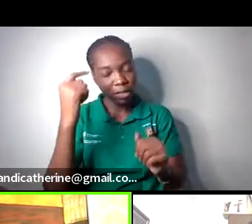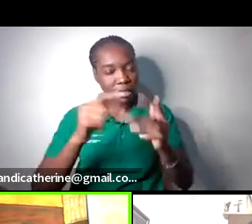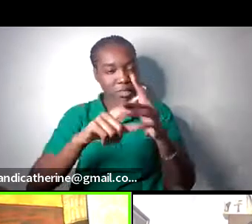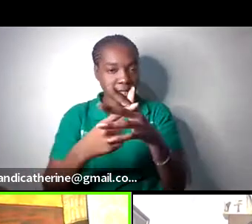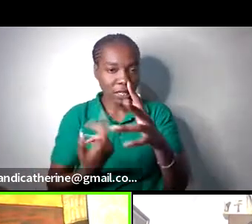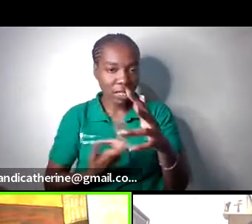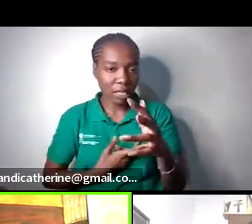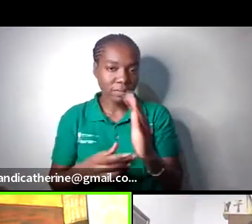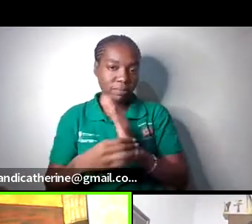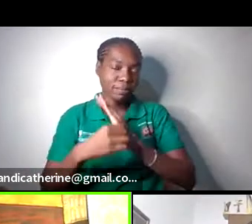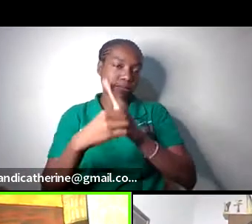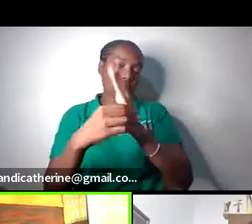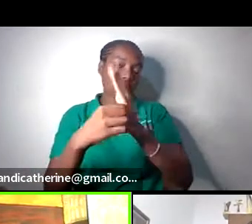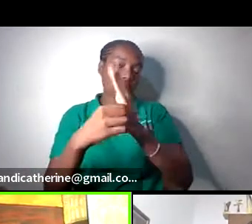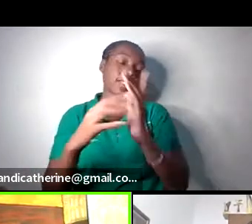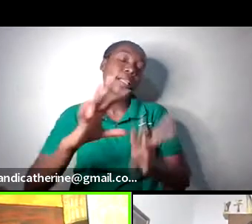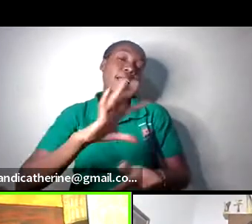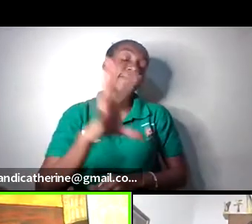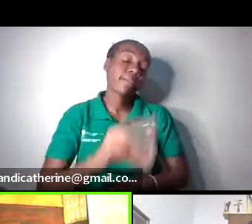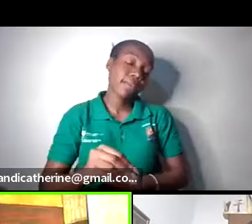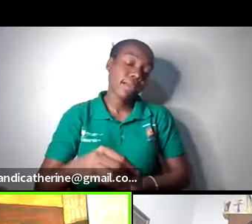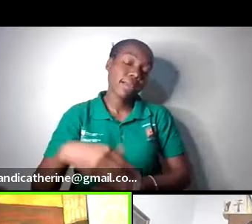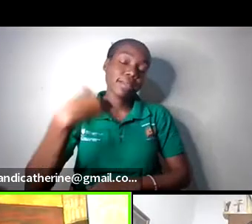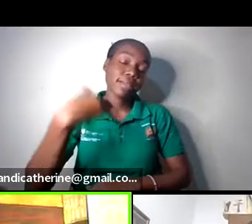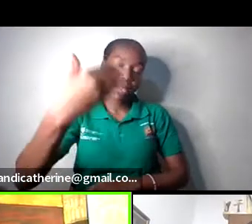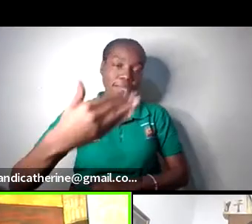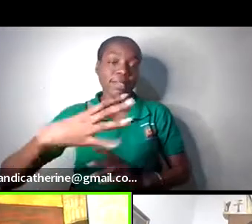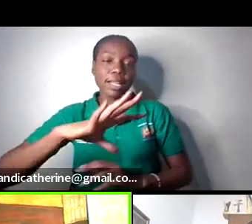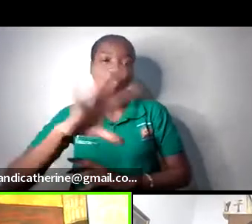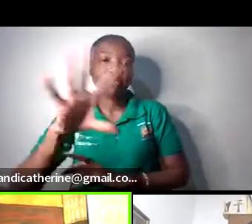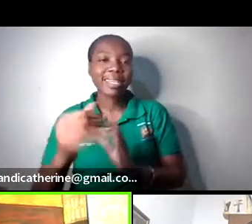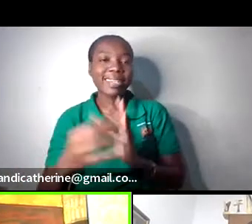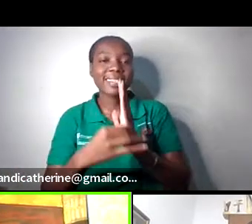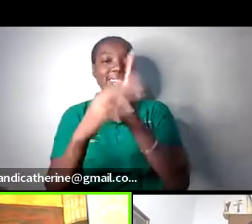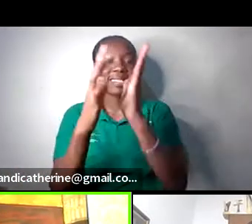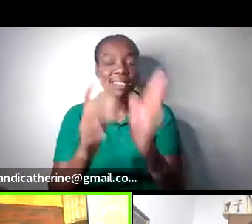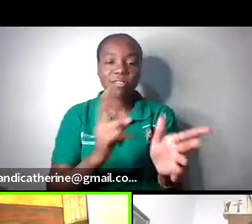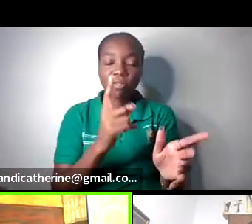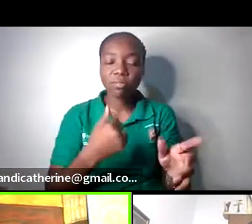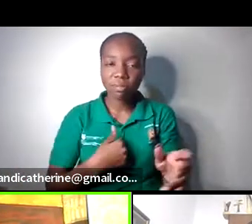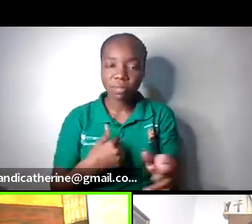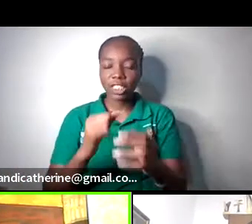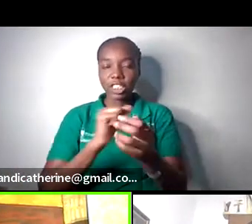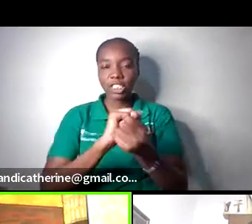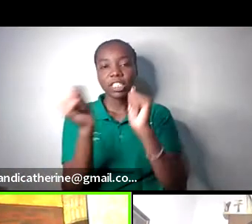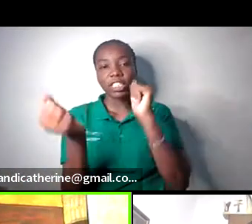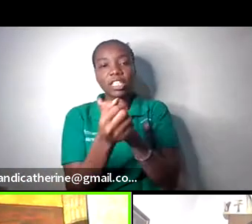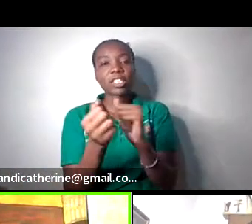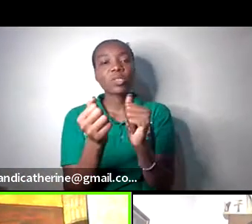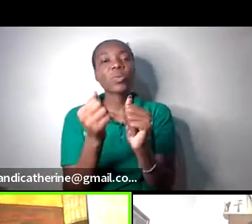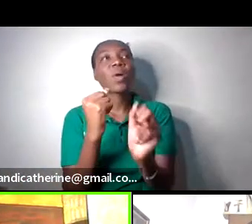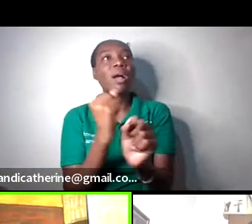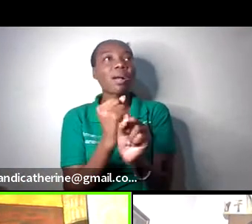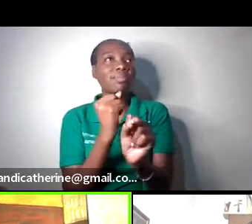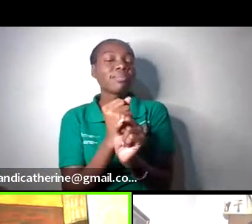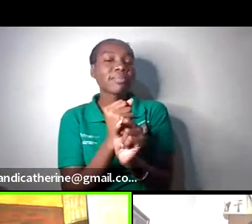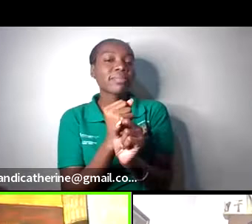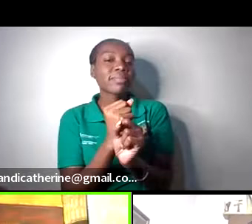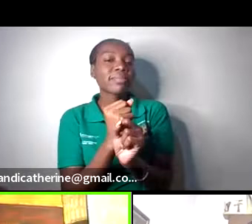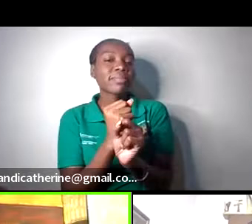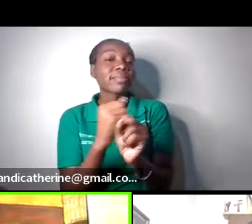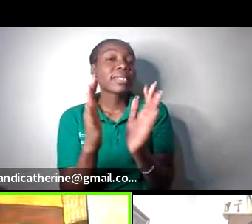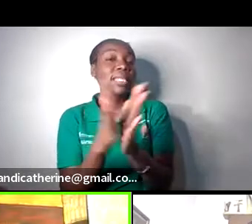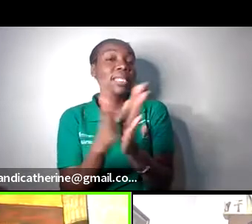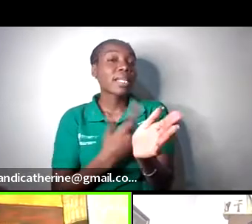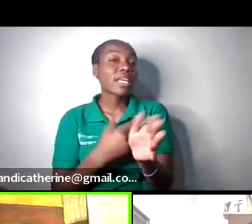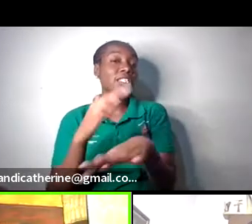Africa or will be the leaders of the next Africa. And I really cherish the work that I do here, which we call, we are a part of molding